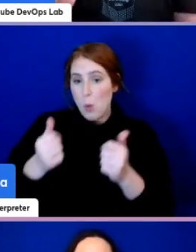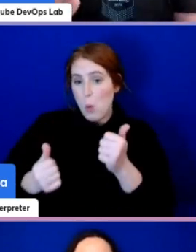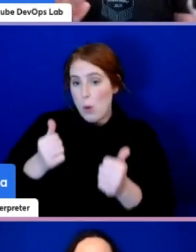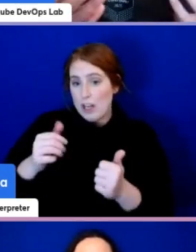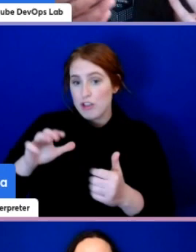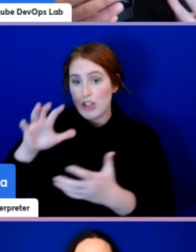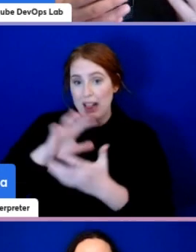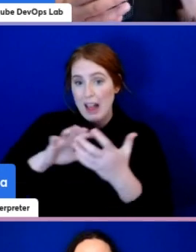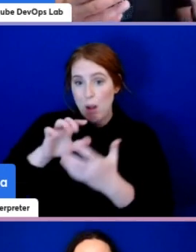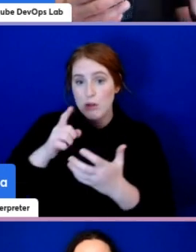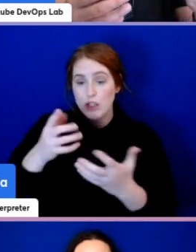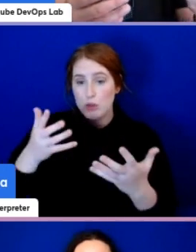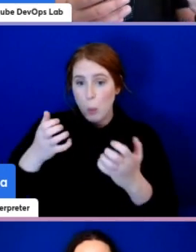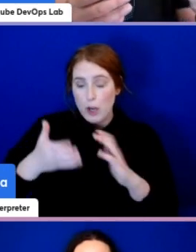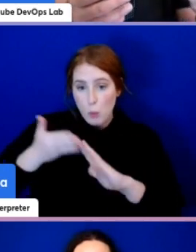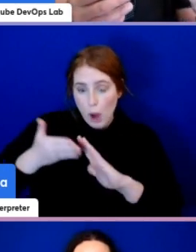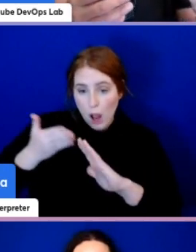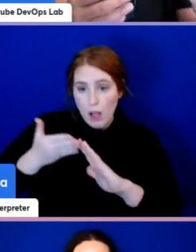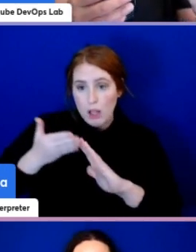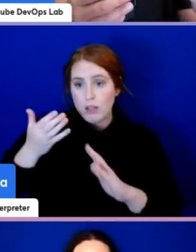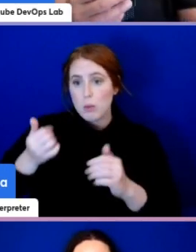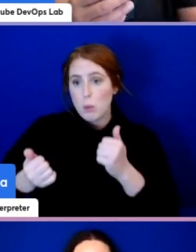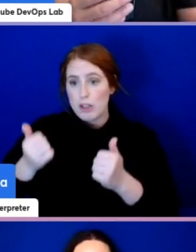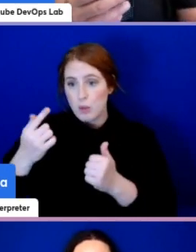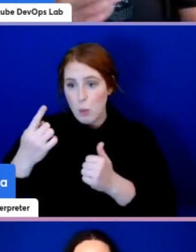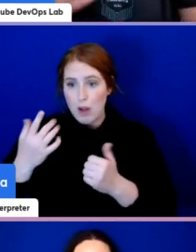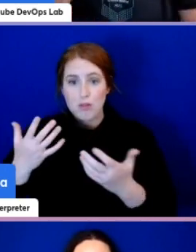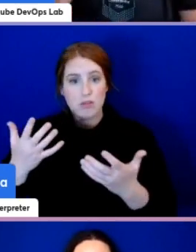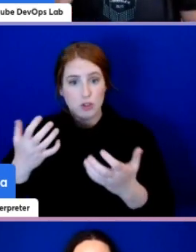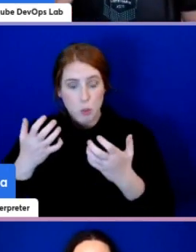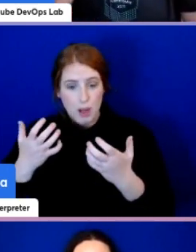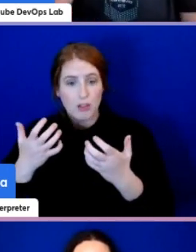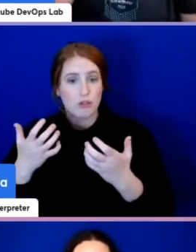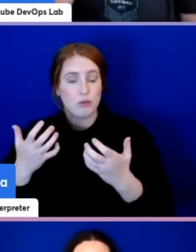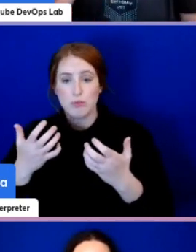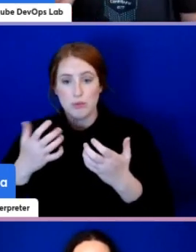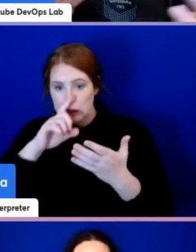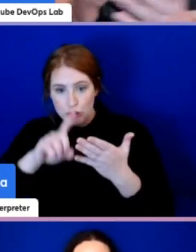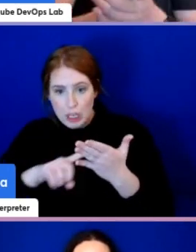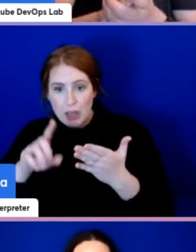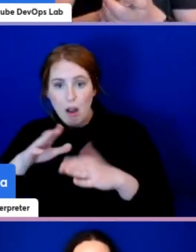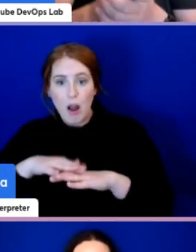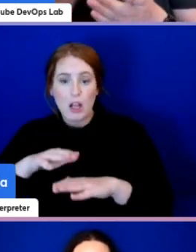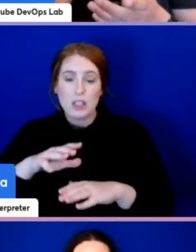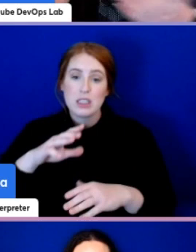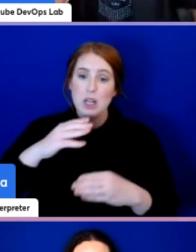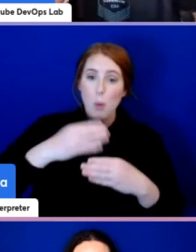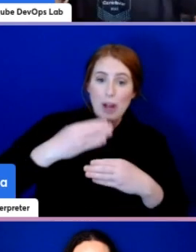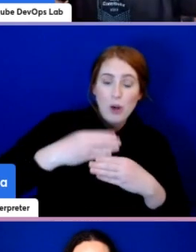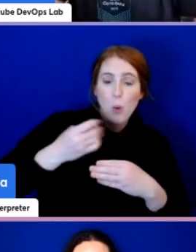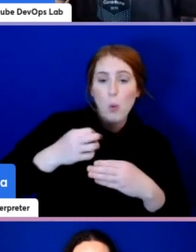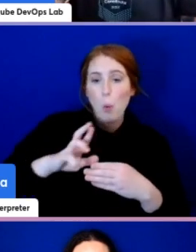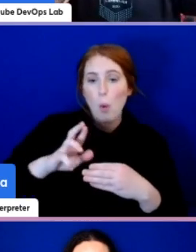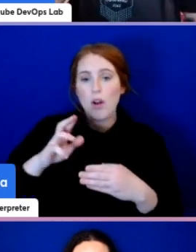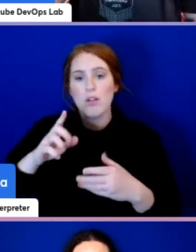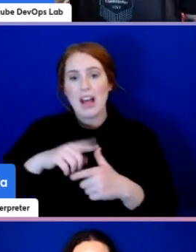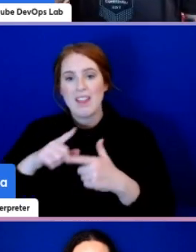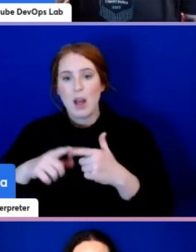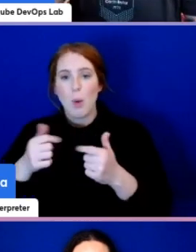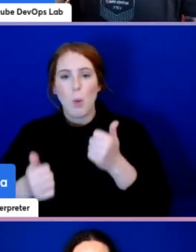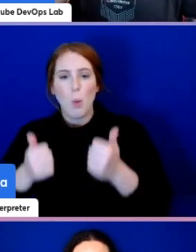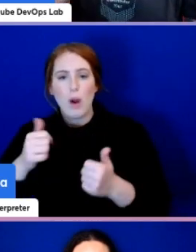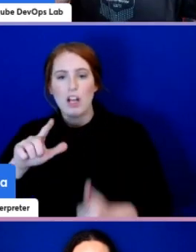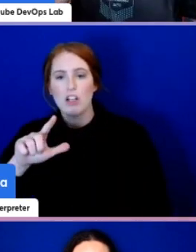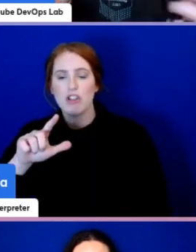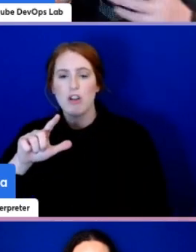like to run this on? Which operating system is this? Is this Windows or Linux? And then which load balancer, ELB